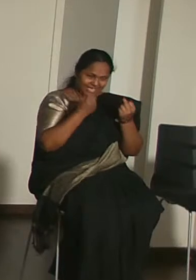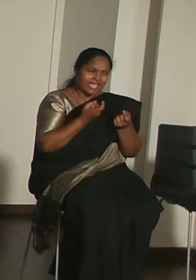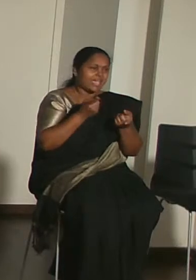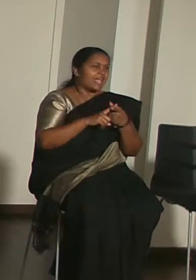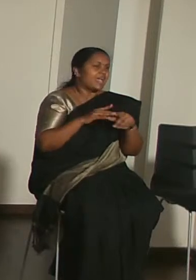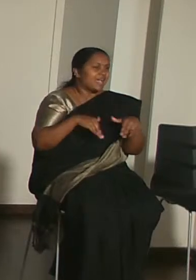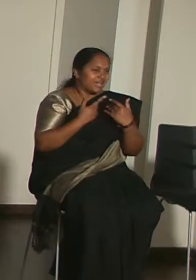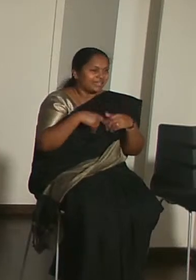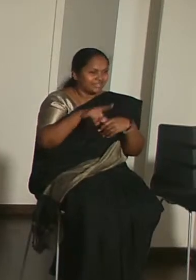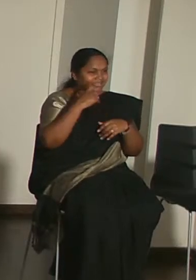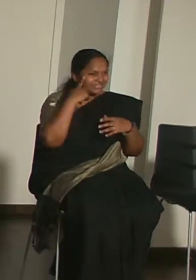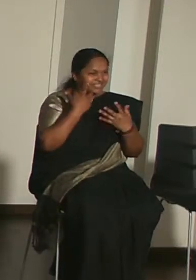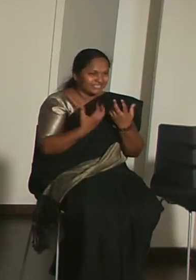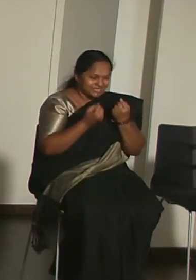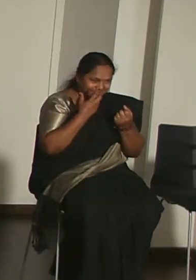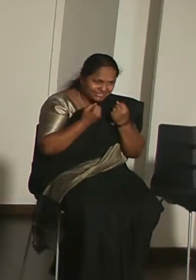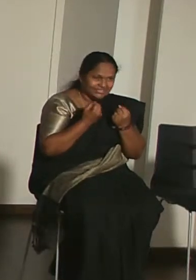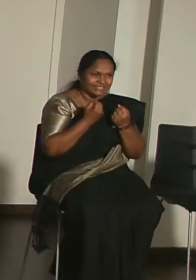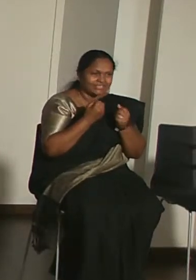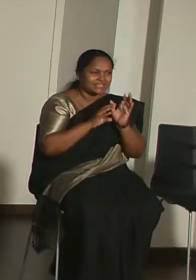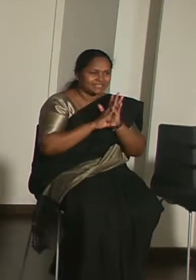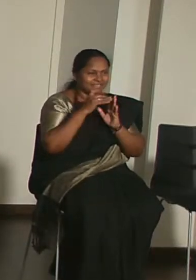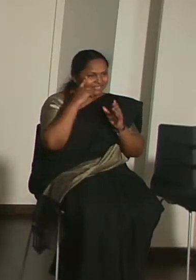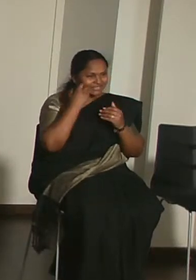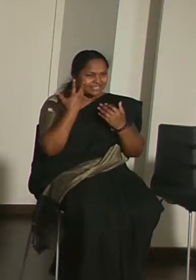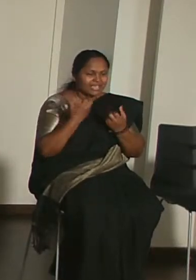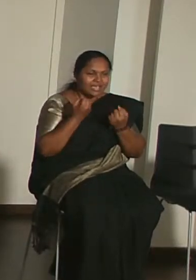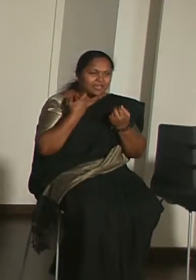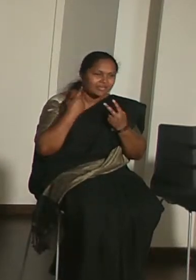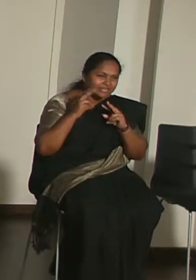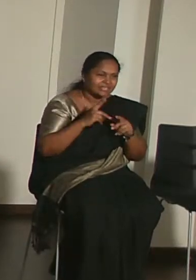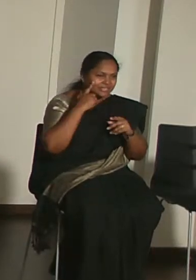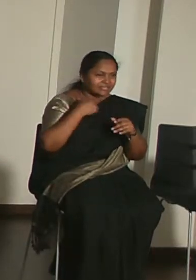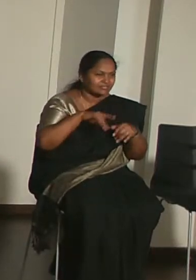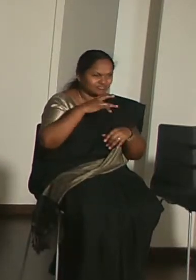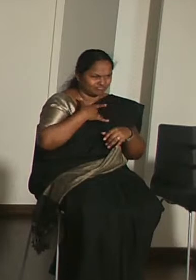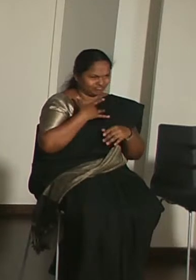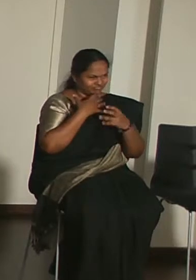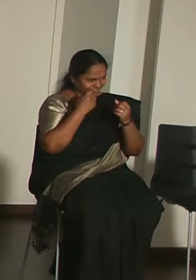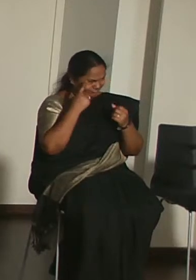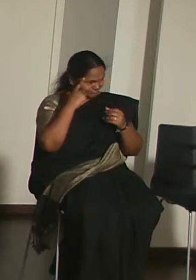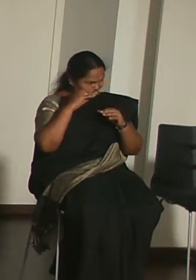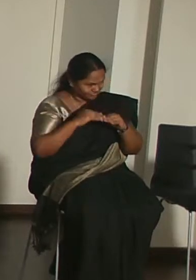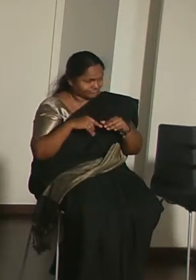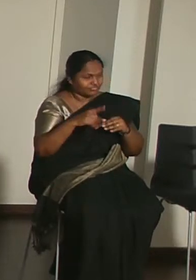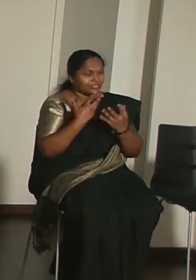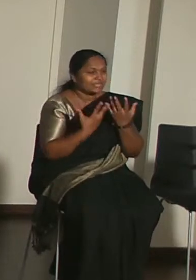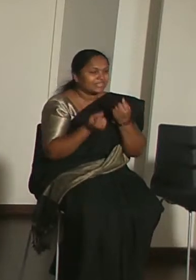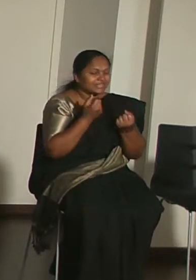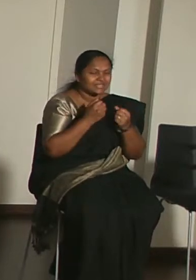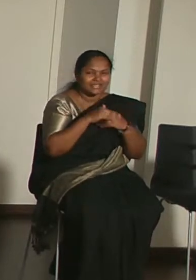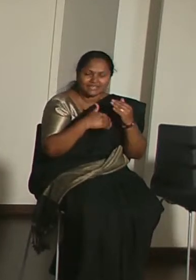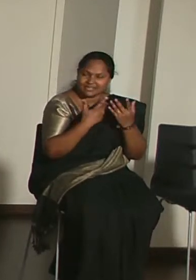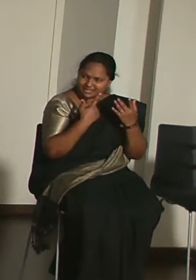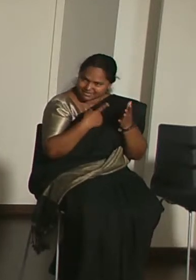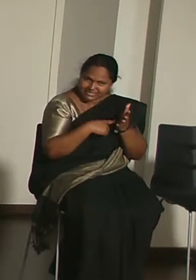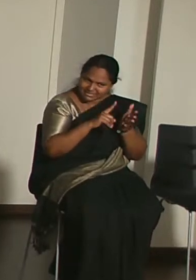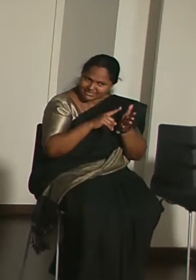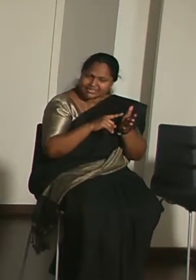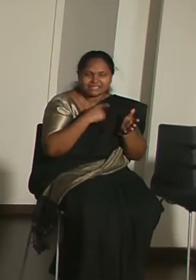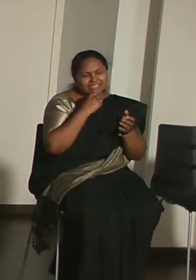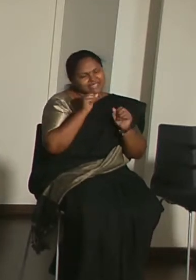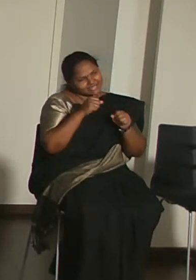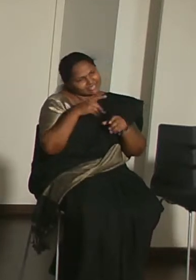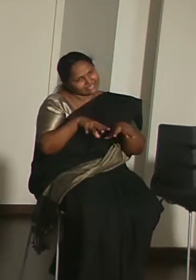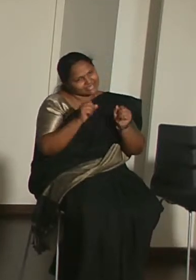Happen, and then it's like a slow motion Yeah, process, and then coming back to realize it, which is why you want to return to it over and over again. exactly. But it